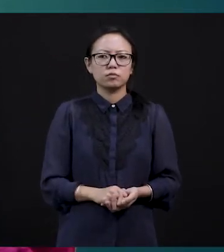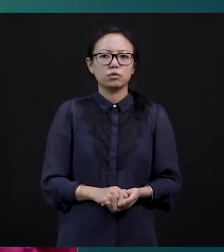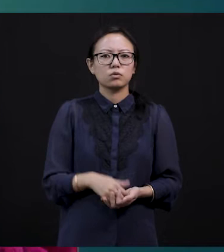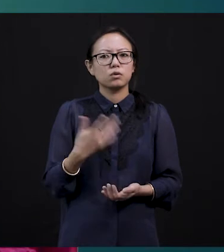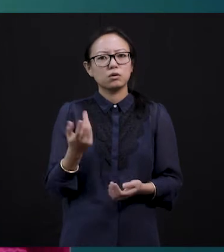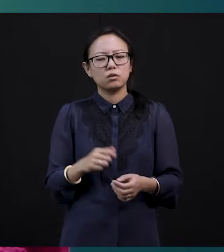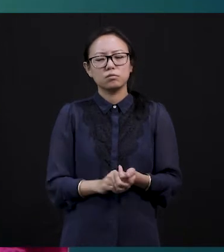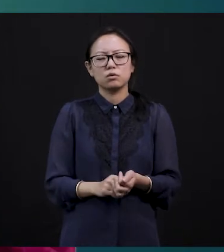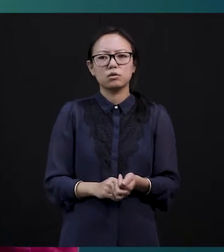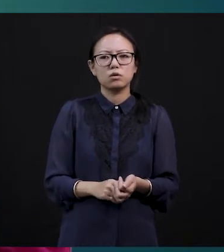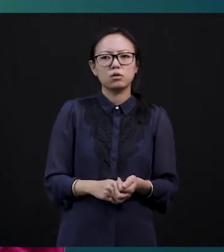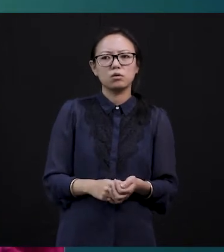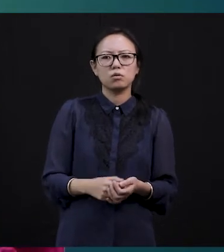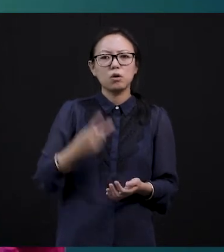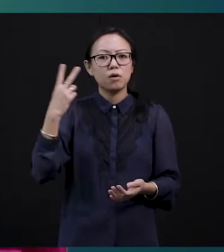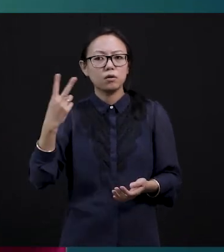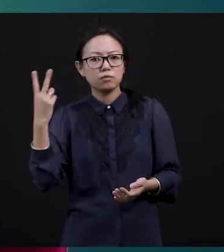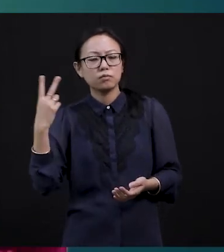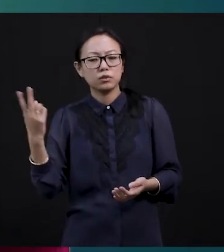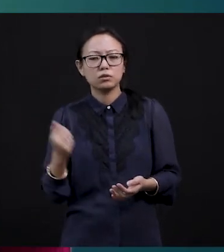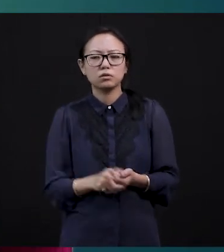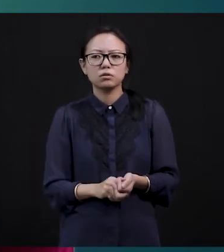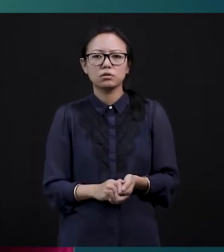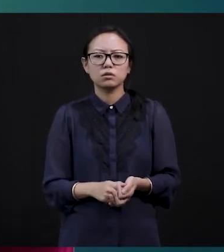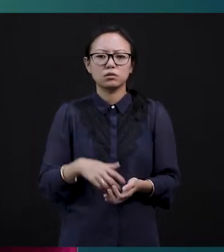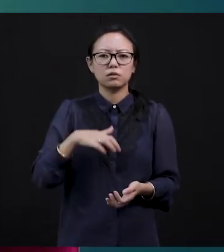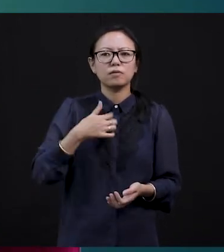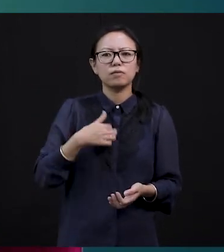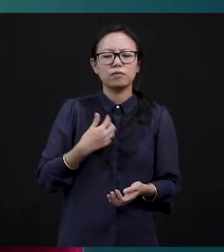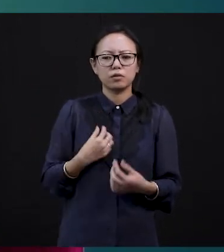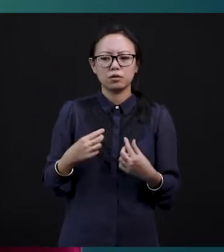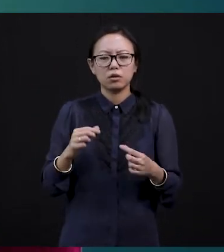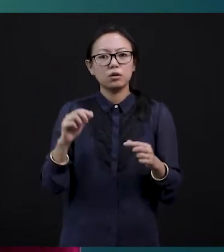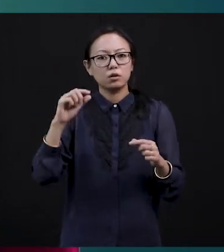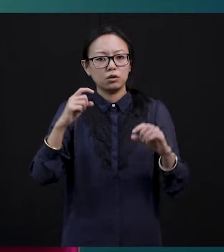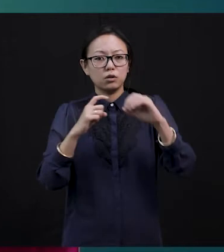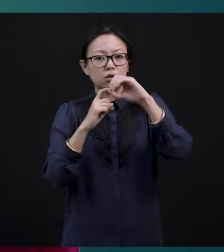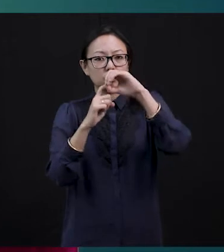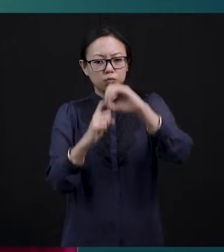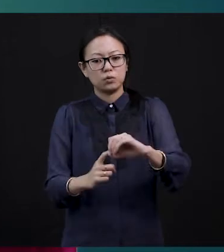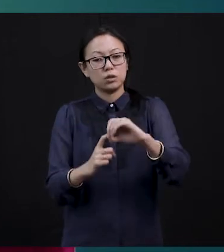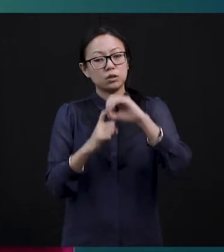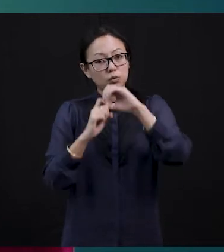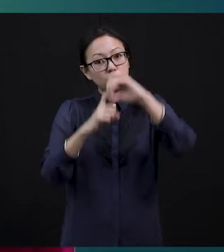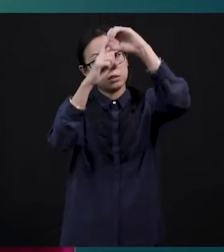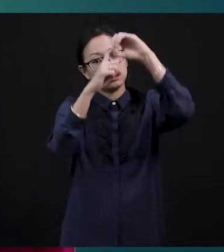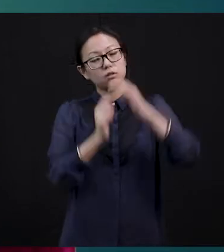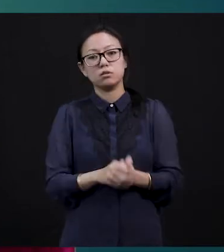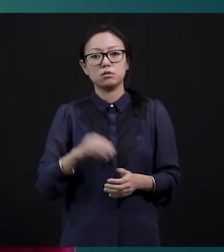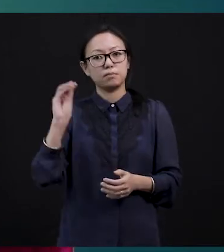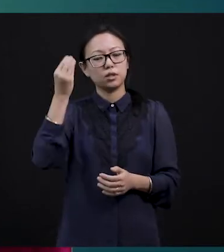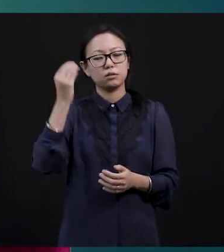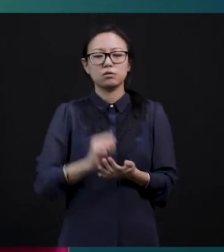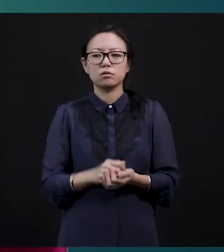visit some other market, visit some other shop where you feel that the quality of the product is really good. Then the credit. So